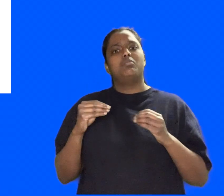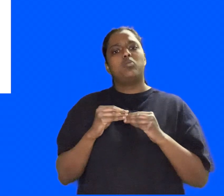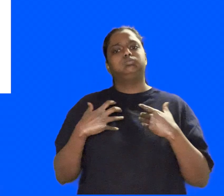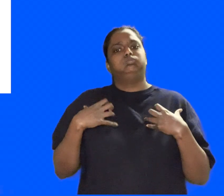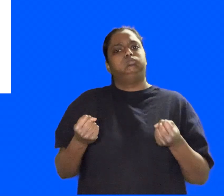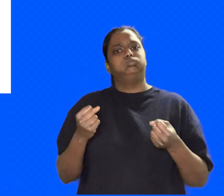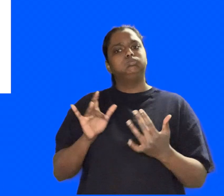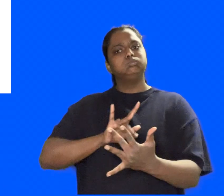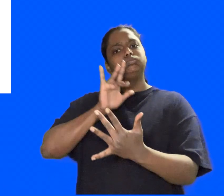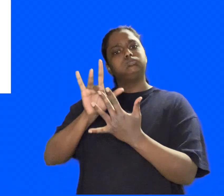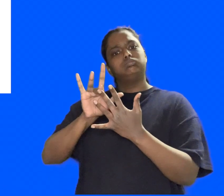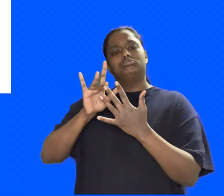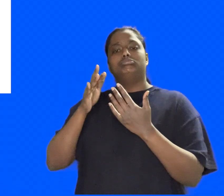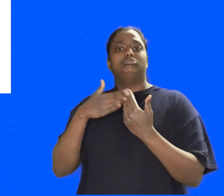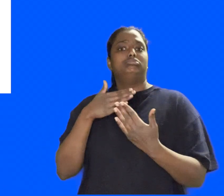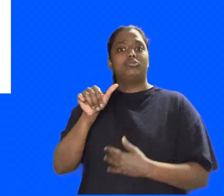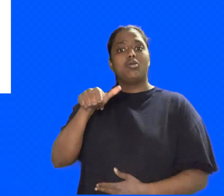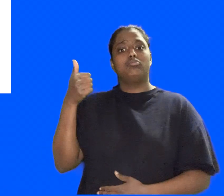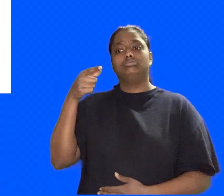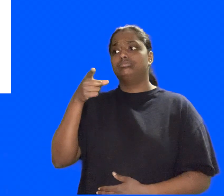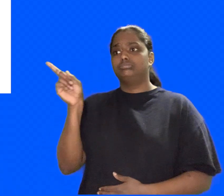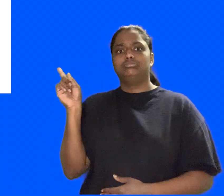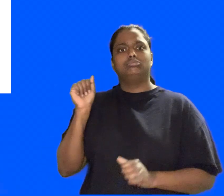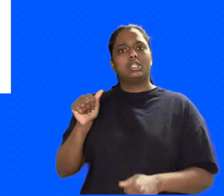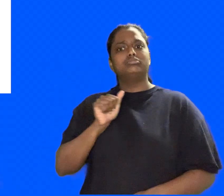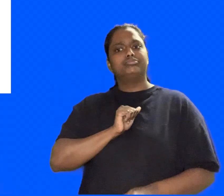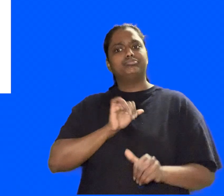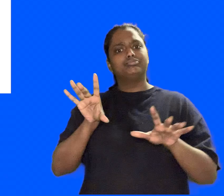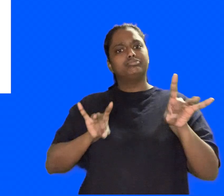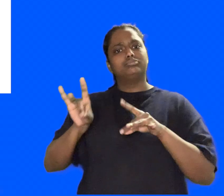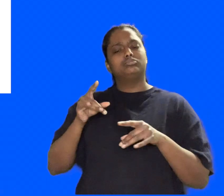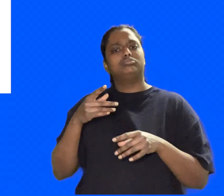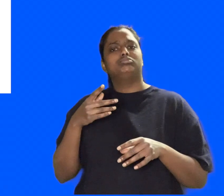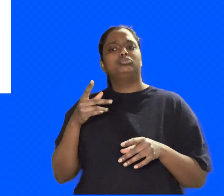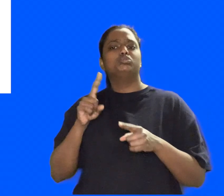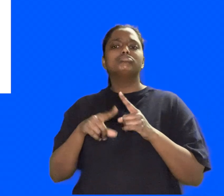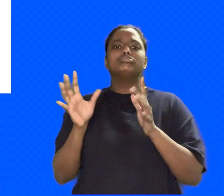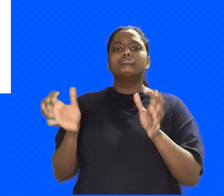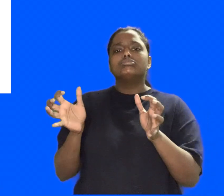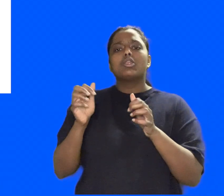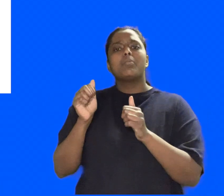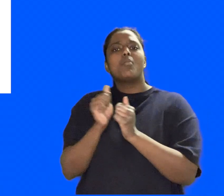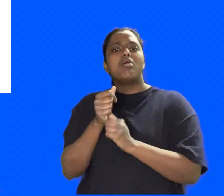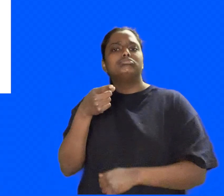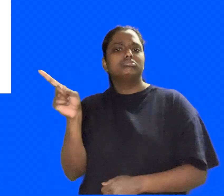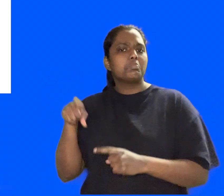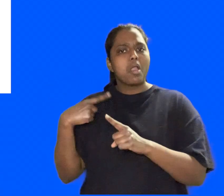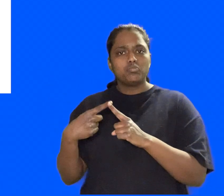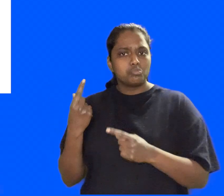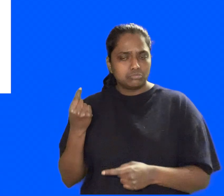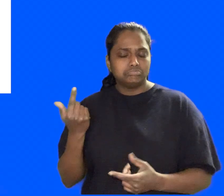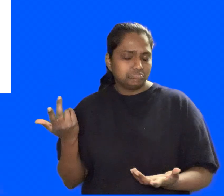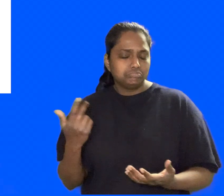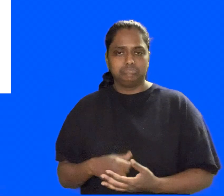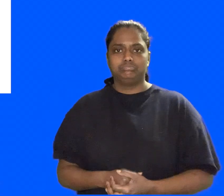Again, during the connect phase, when artists reach out, it feels like cold calling and they were unsure if they'd get a response.